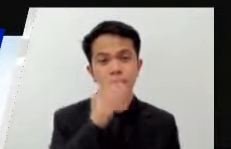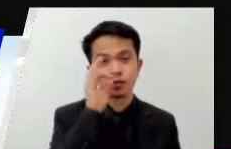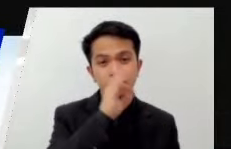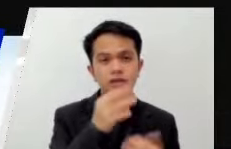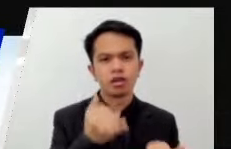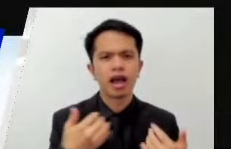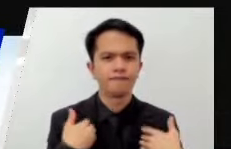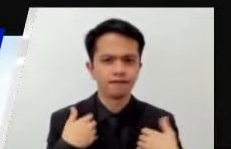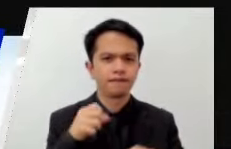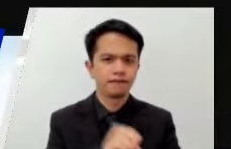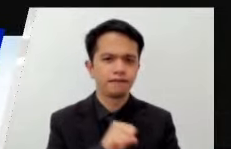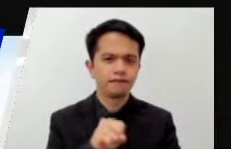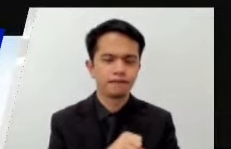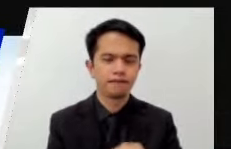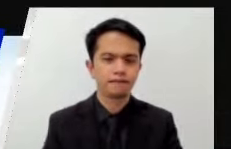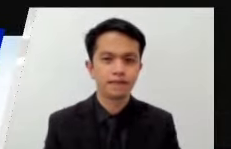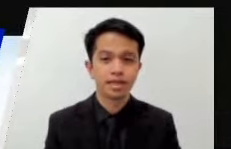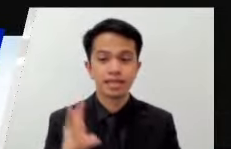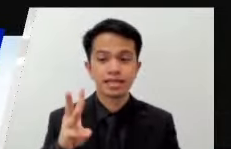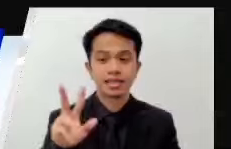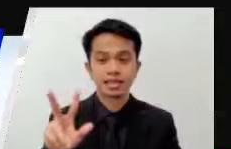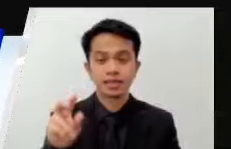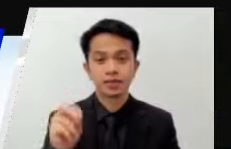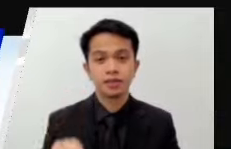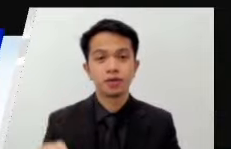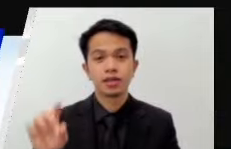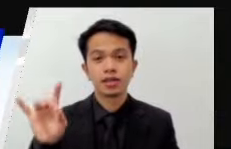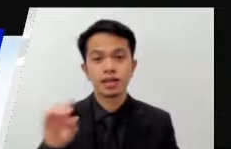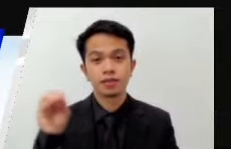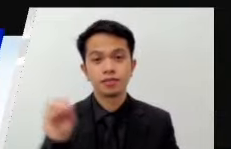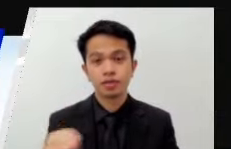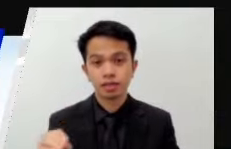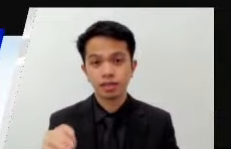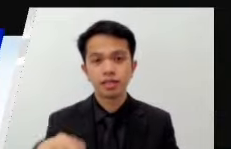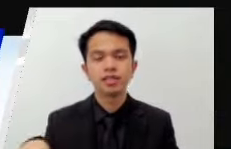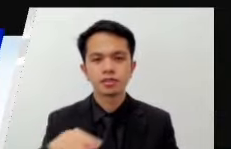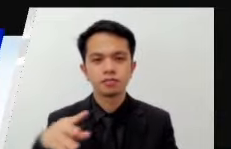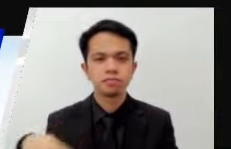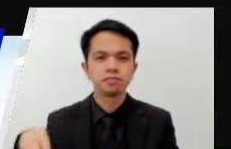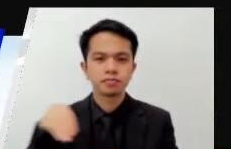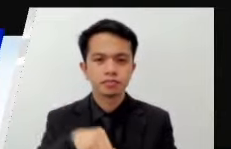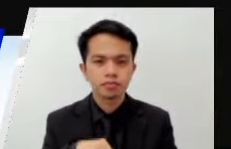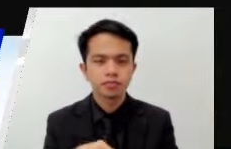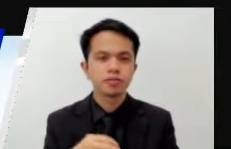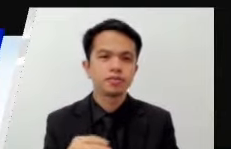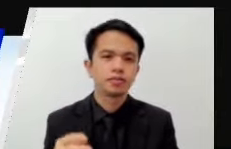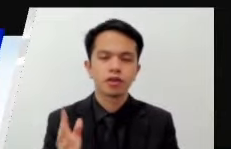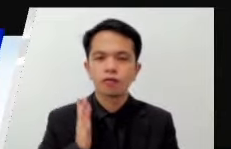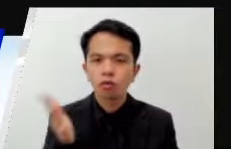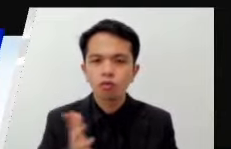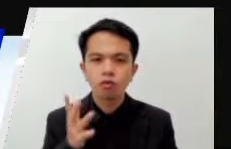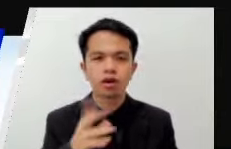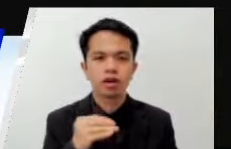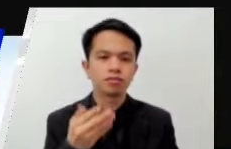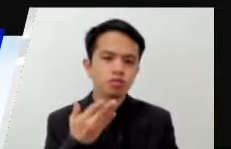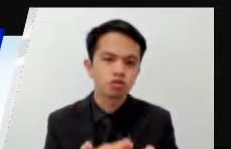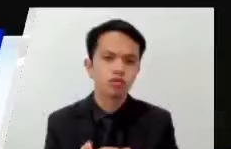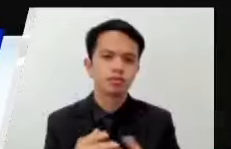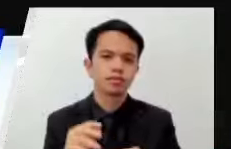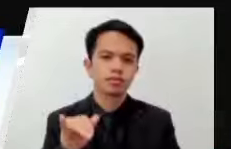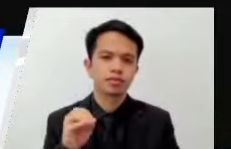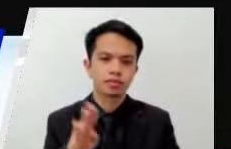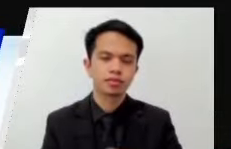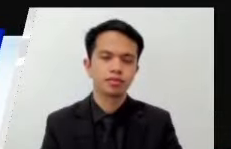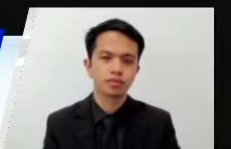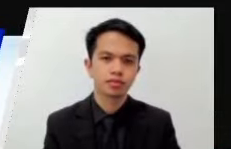and 63.8% of them are engaged in formal and stable jobs. With favorable